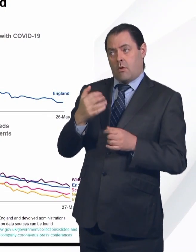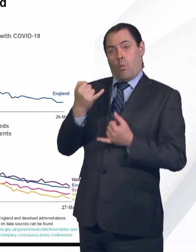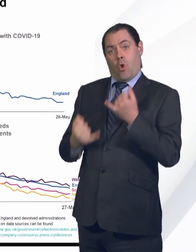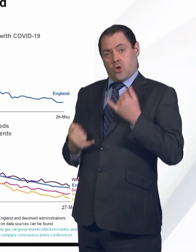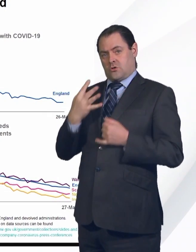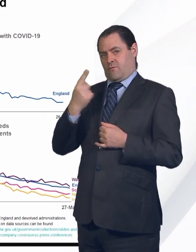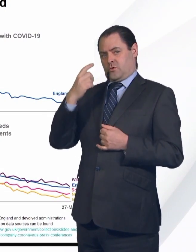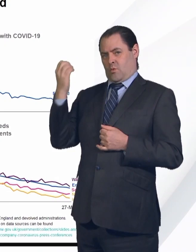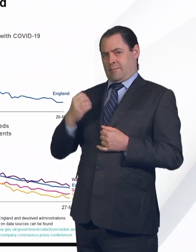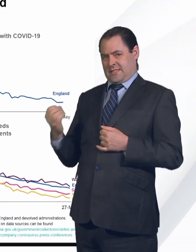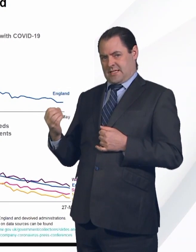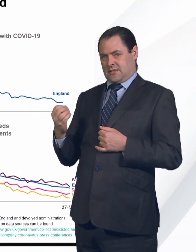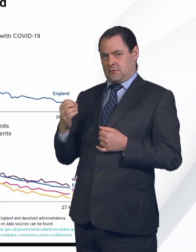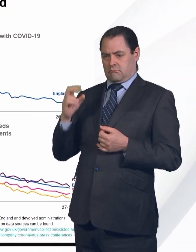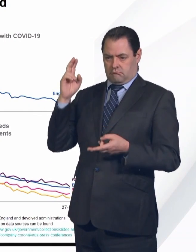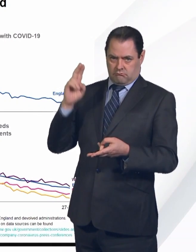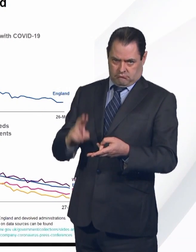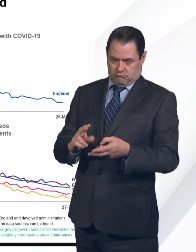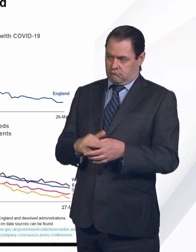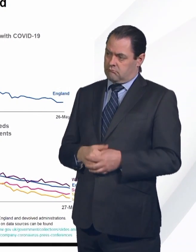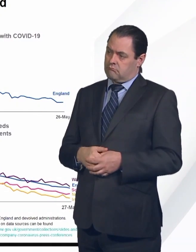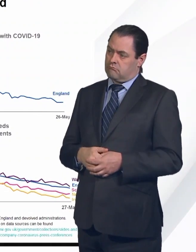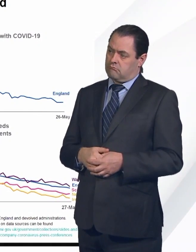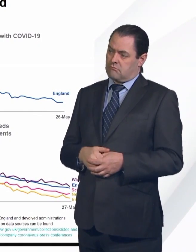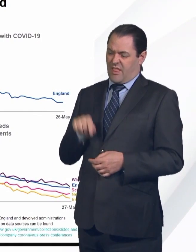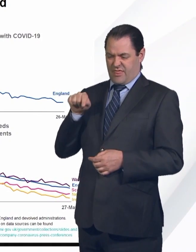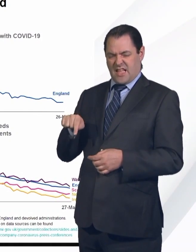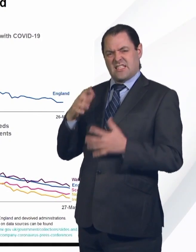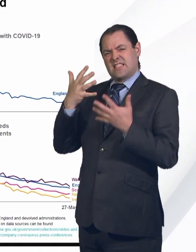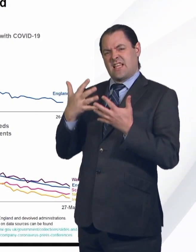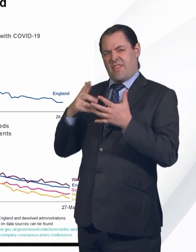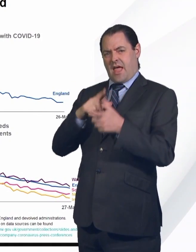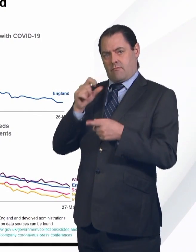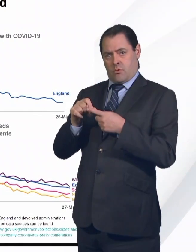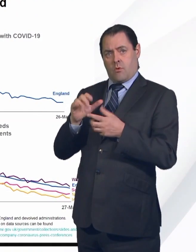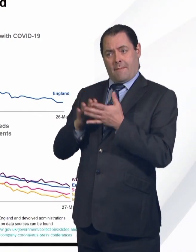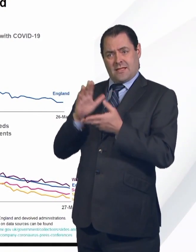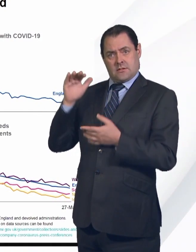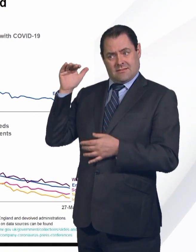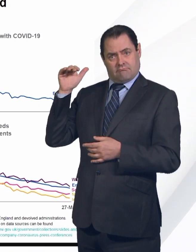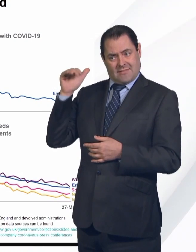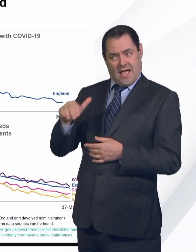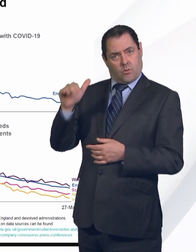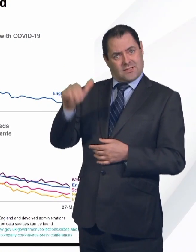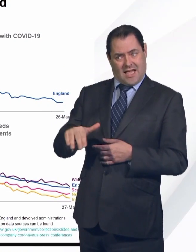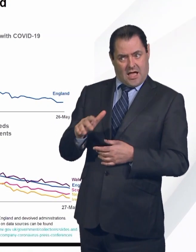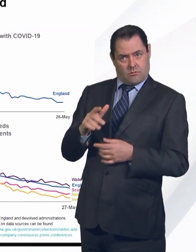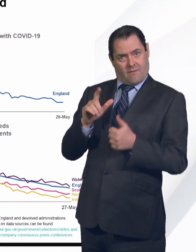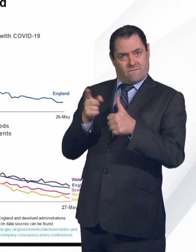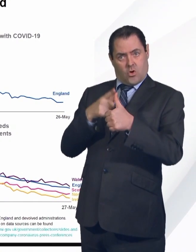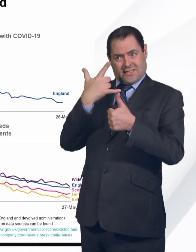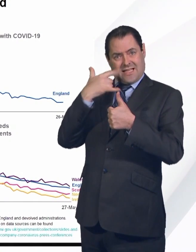on the 10th of April. And this significant progress means that we are meeting the first